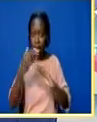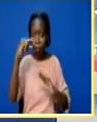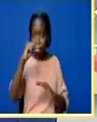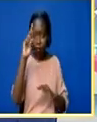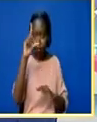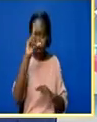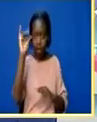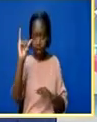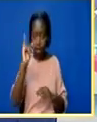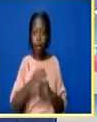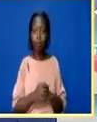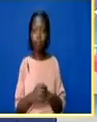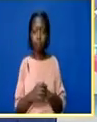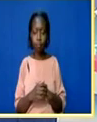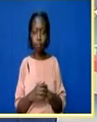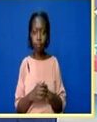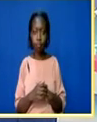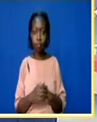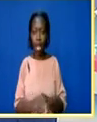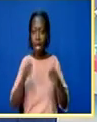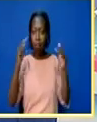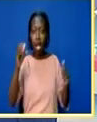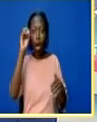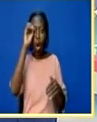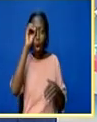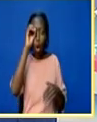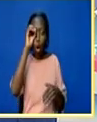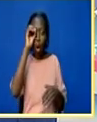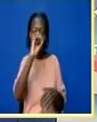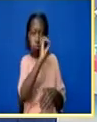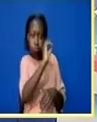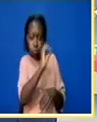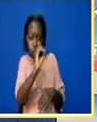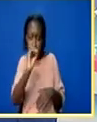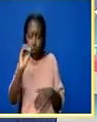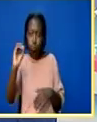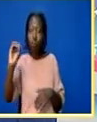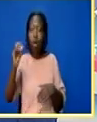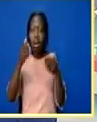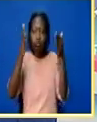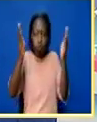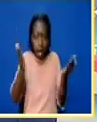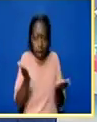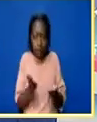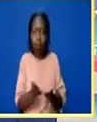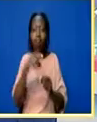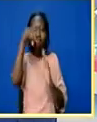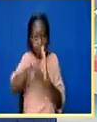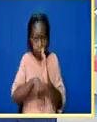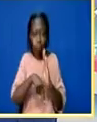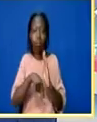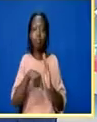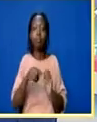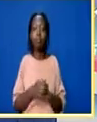ni mitaro kubwa. Okay. Big ditches and channels. Okay. So these gully